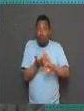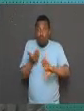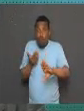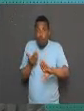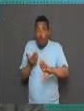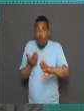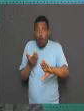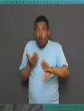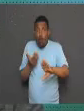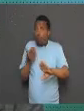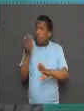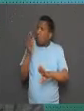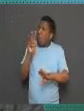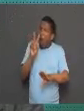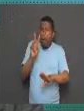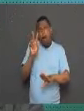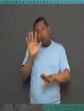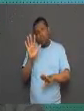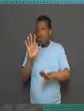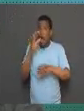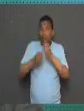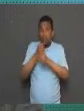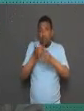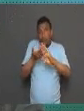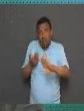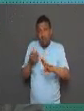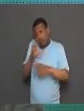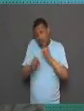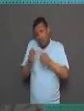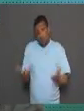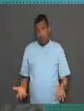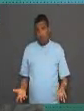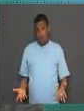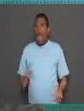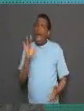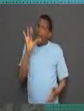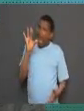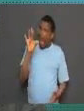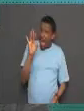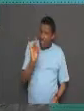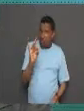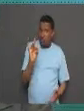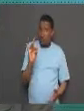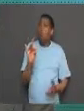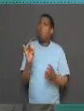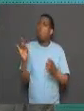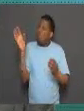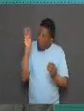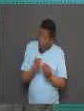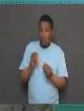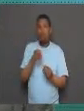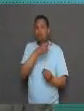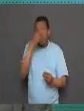the age of 25. And AIDS is the most common